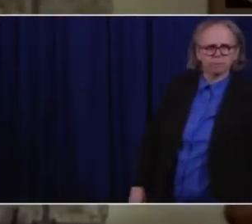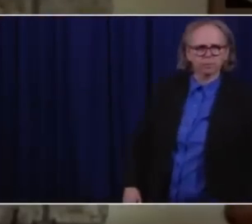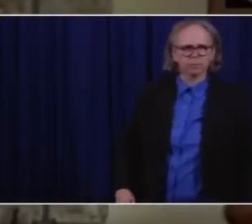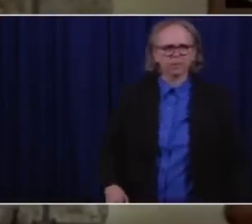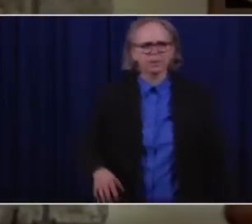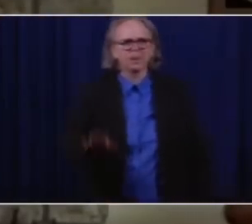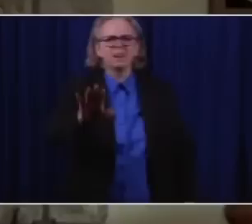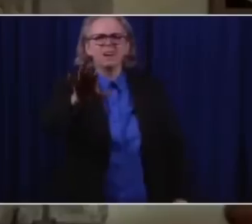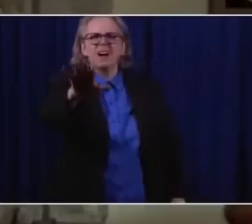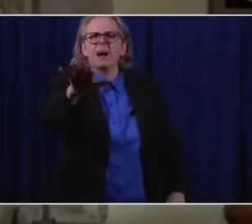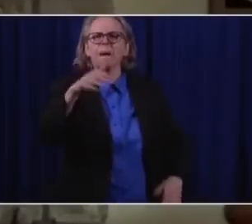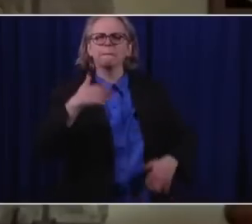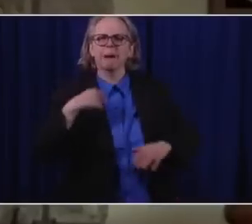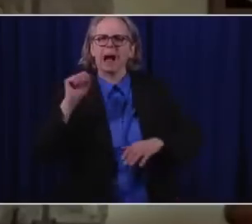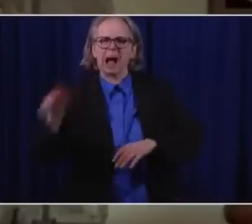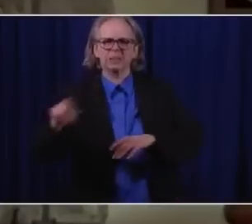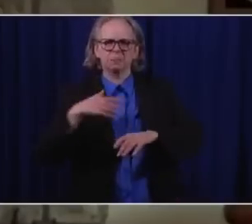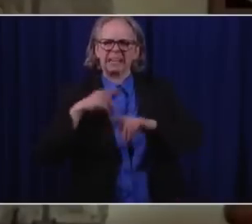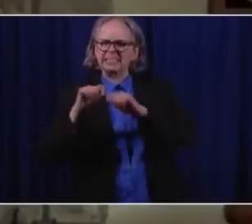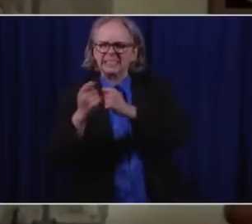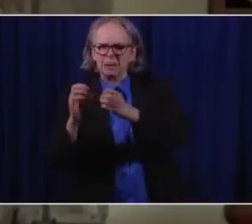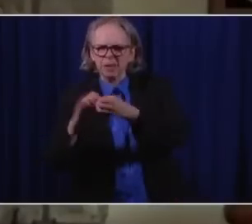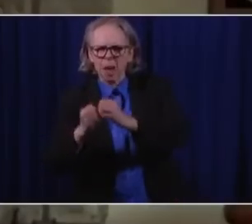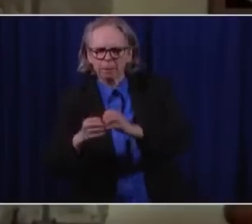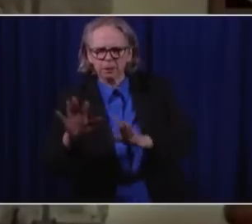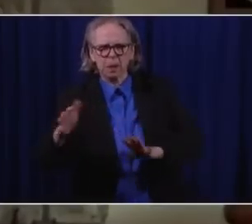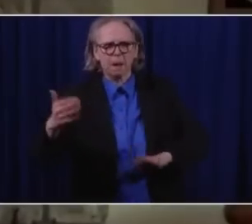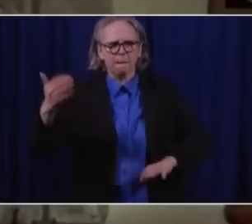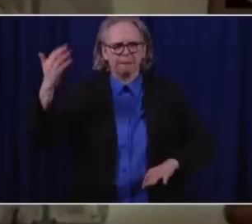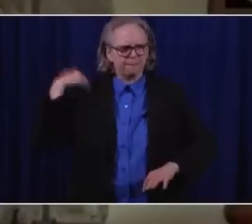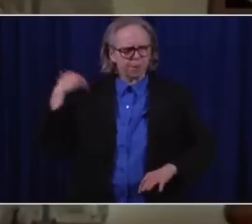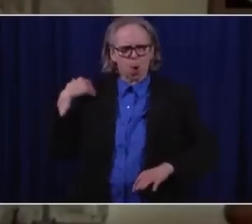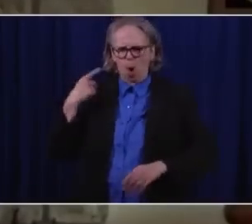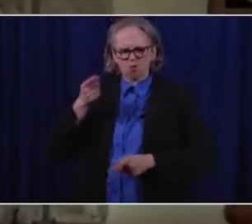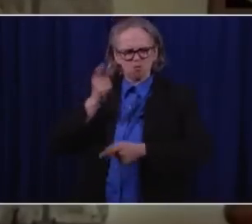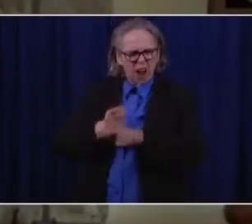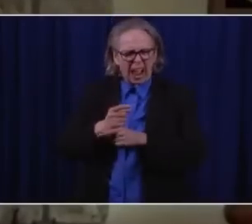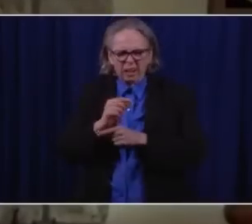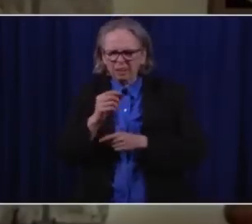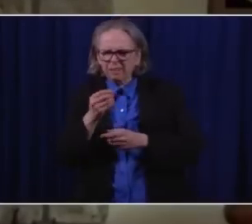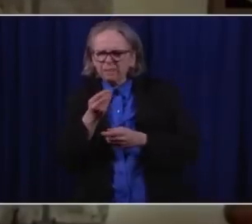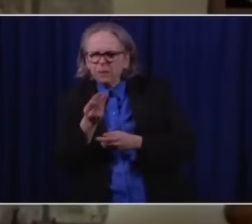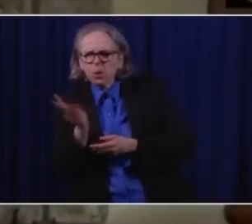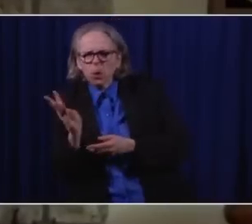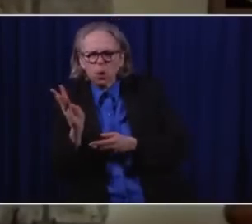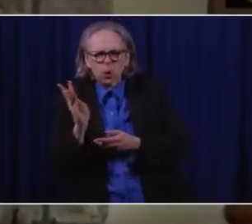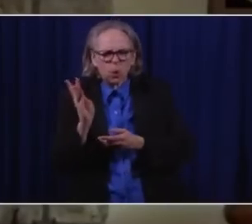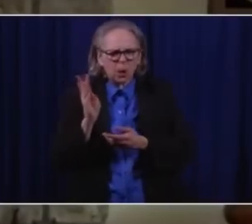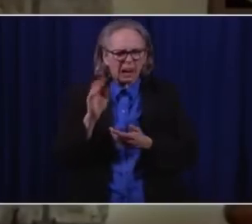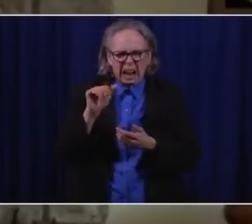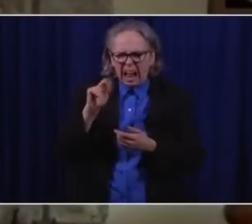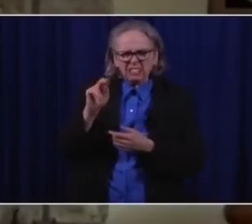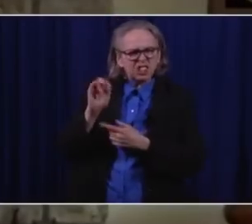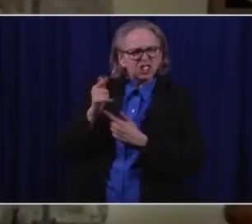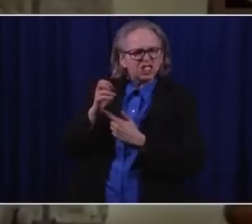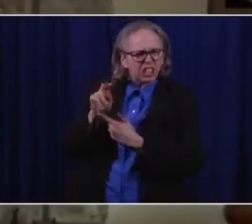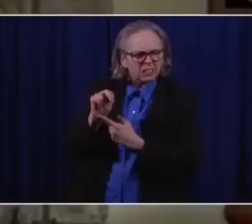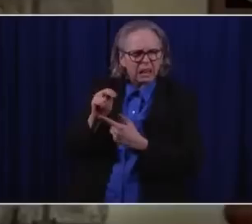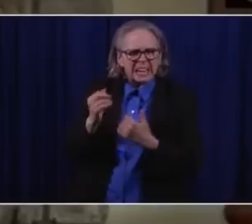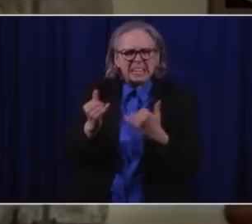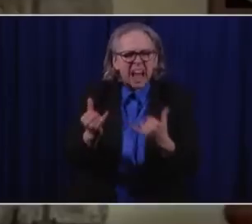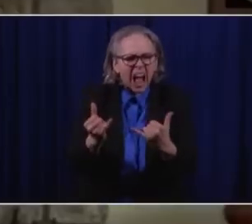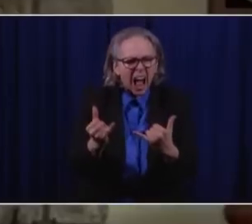it used to be small. I used to look at the numbers and it was nothing, but now I'm looking at the numbers and they're